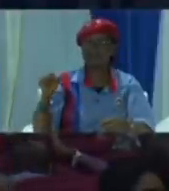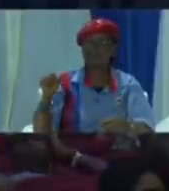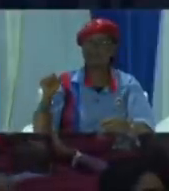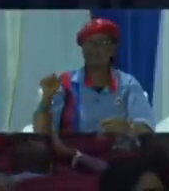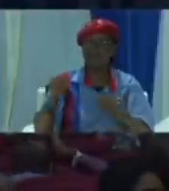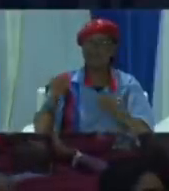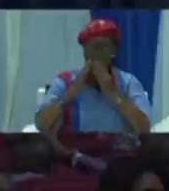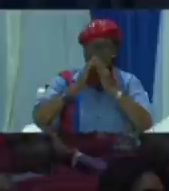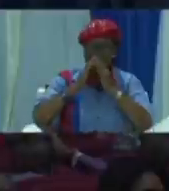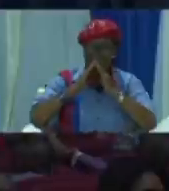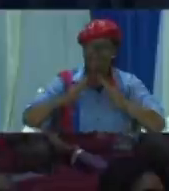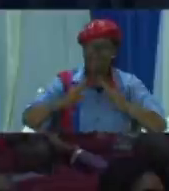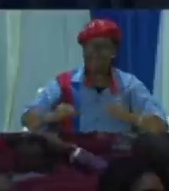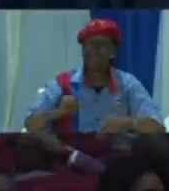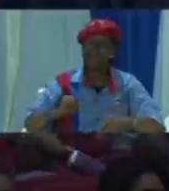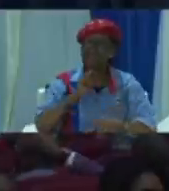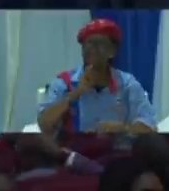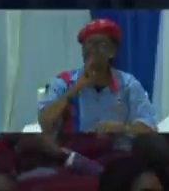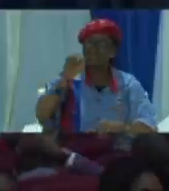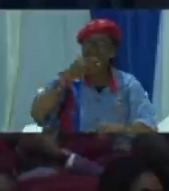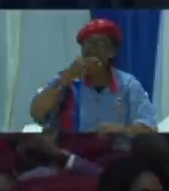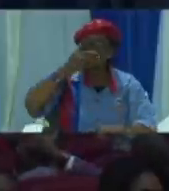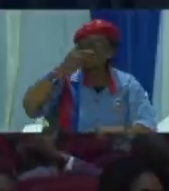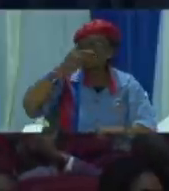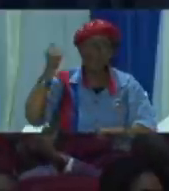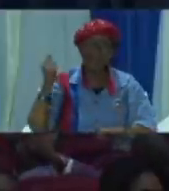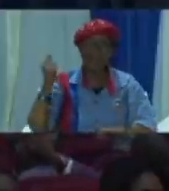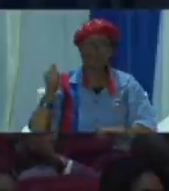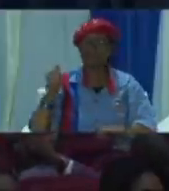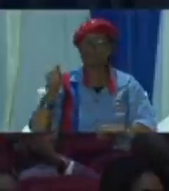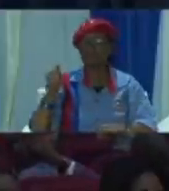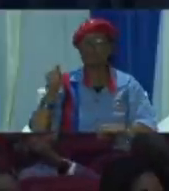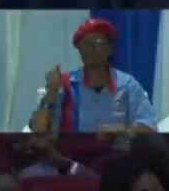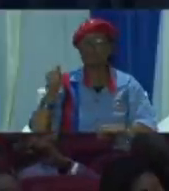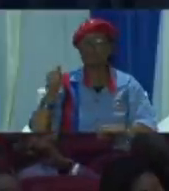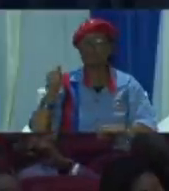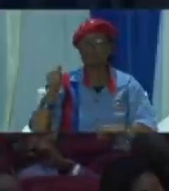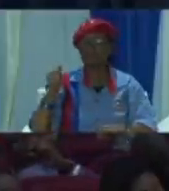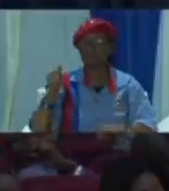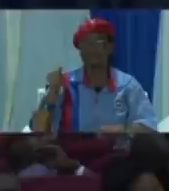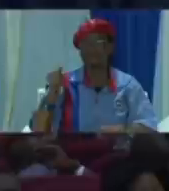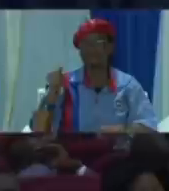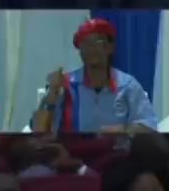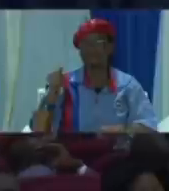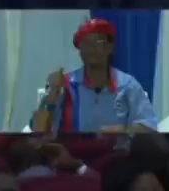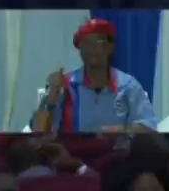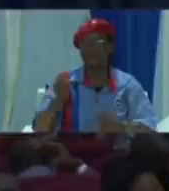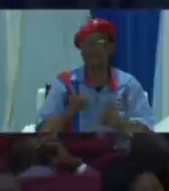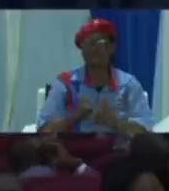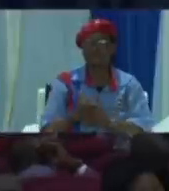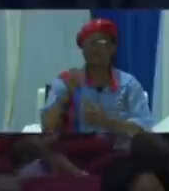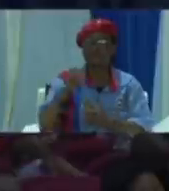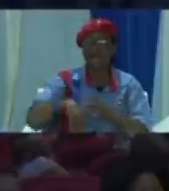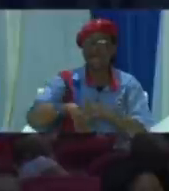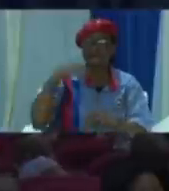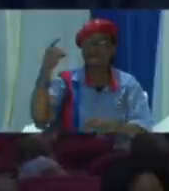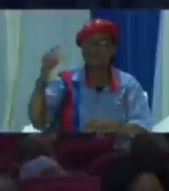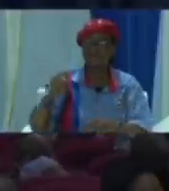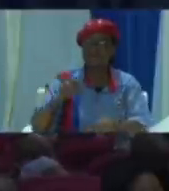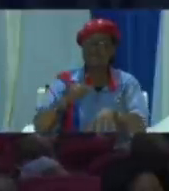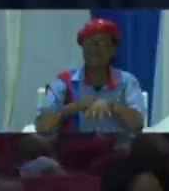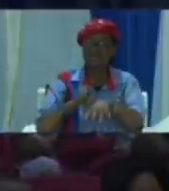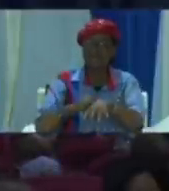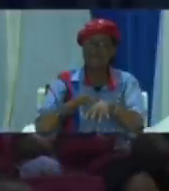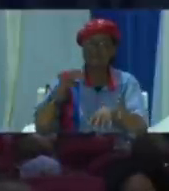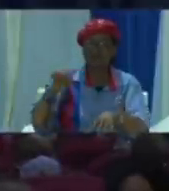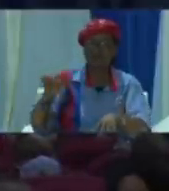Peace is better. Alaafia o san ju isegun lo. Throughout the period of Solomon, ni gbogbo igba ti